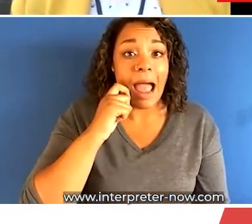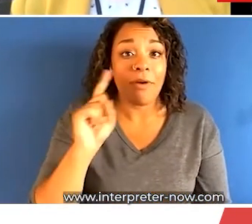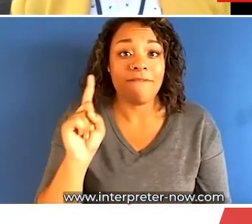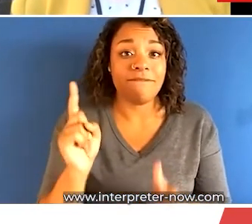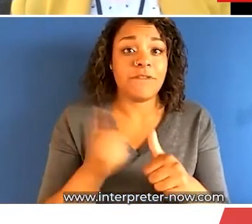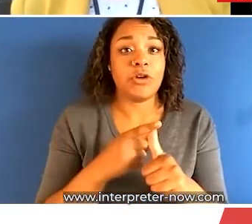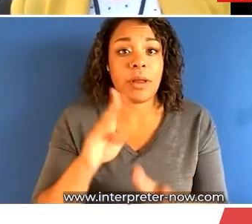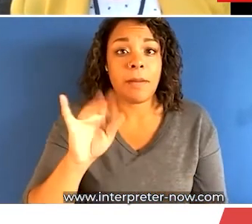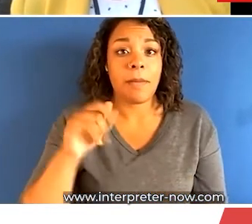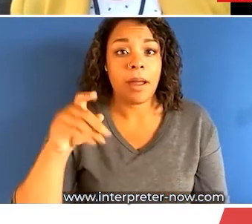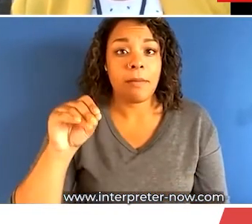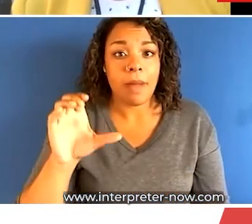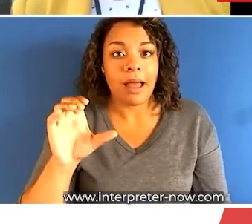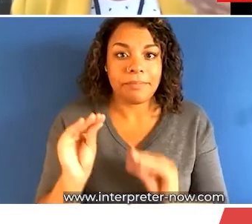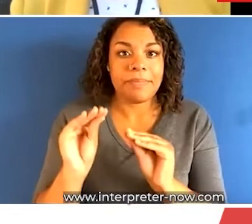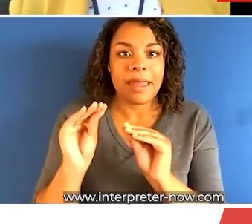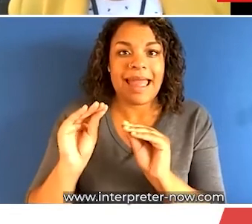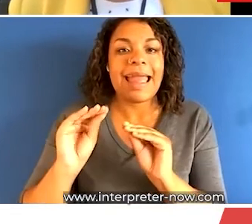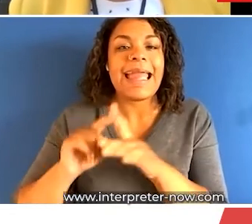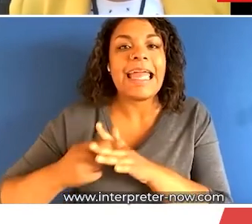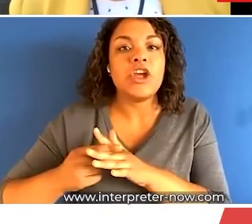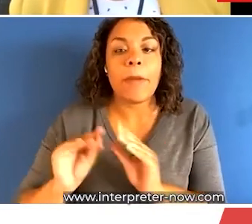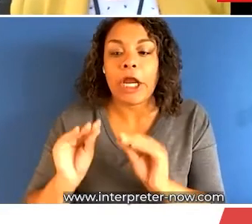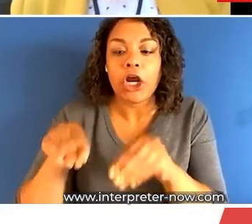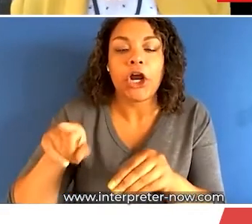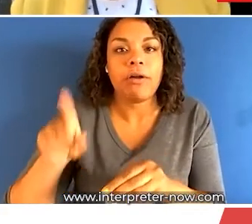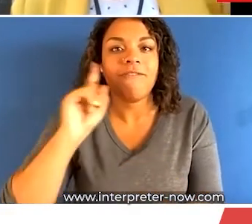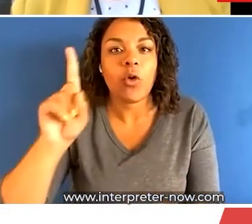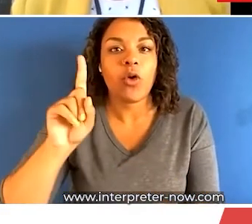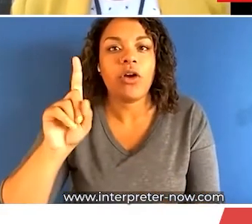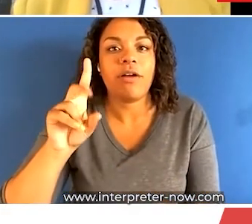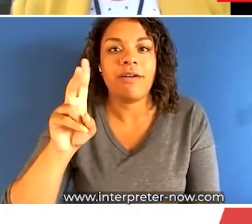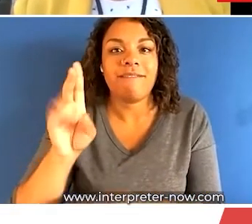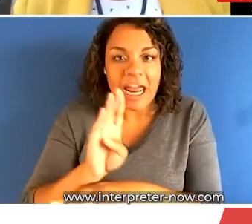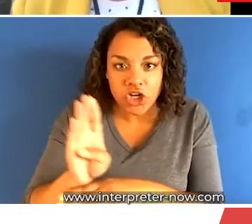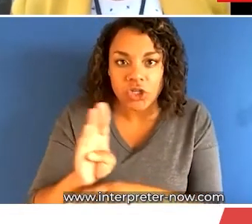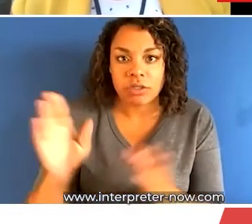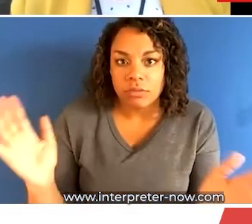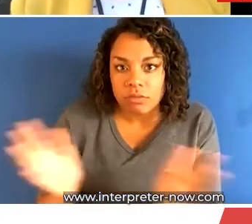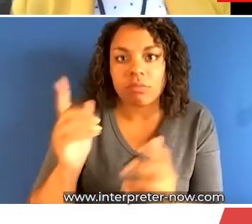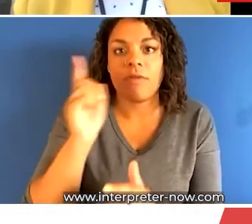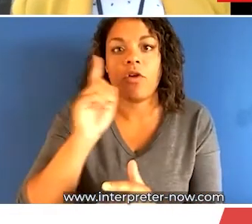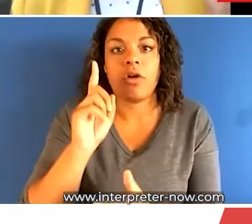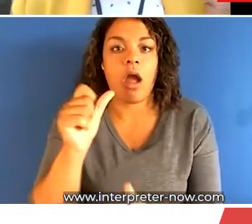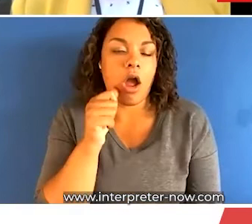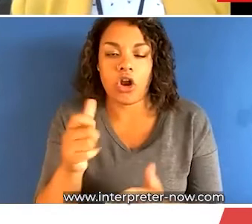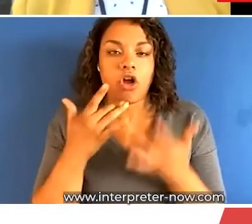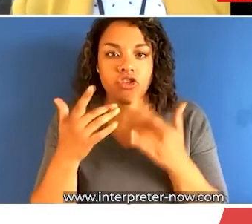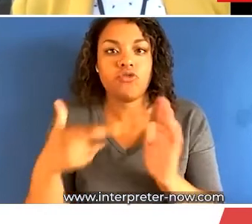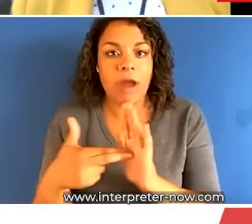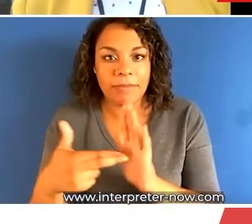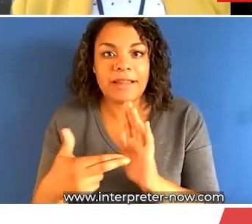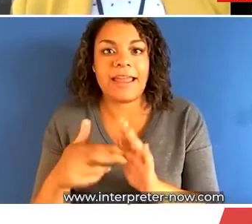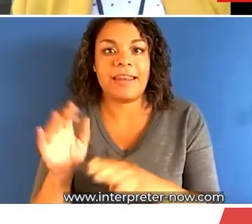BIPOC incubator that they launched for their vendors, that was specifically targeted for underrepresented vendors for